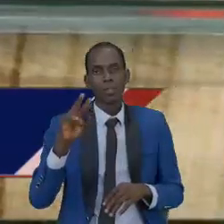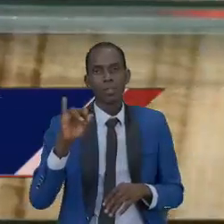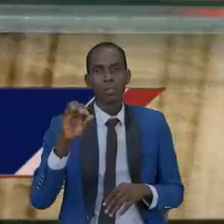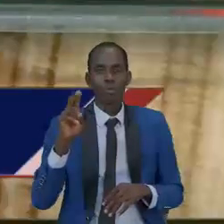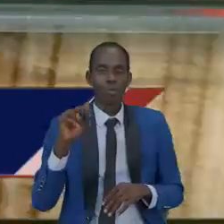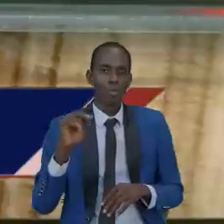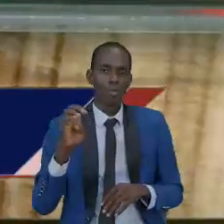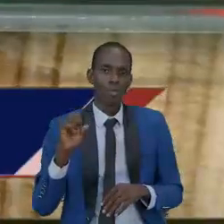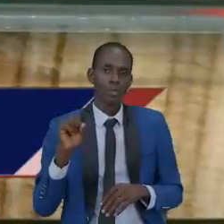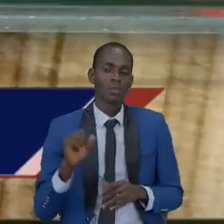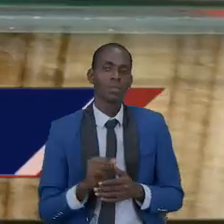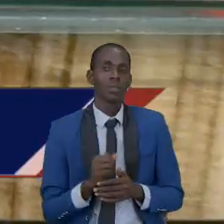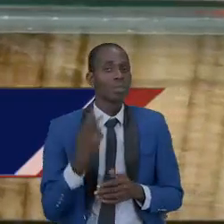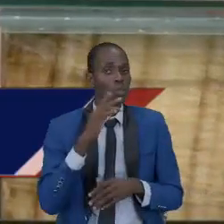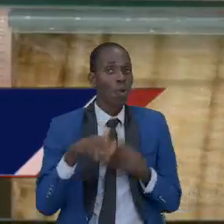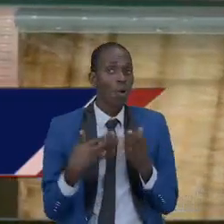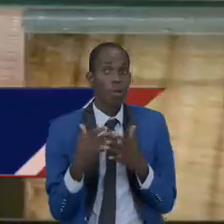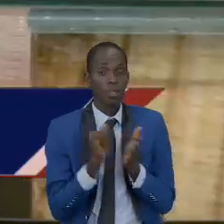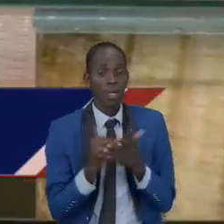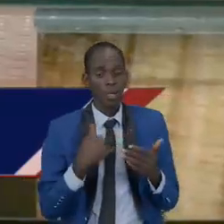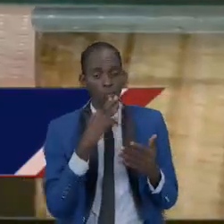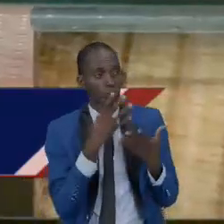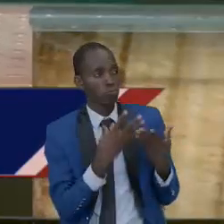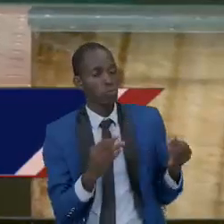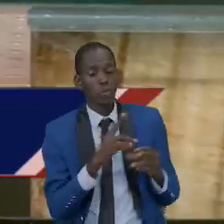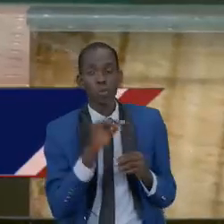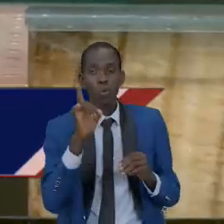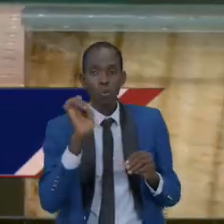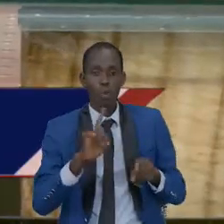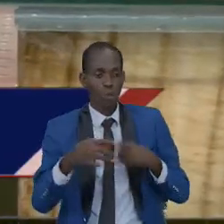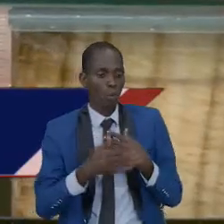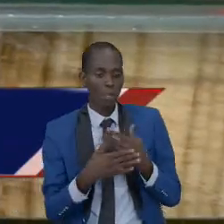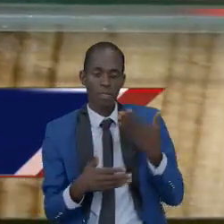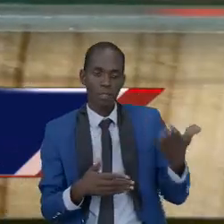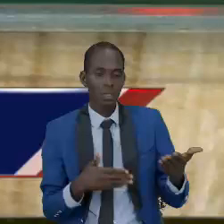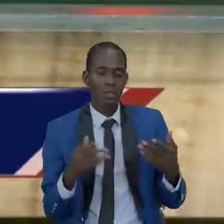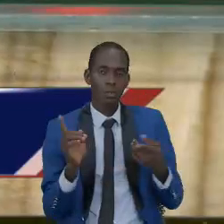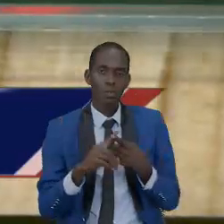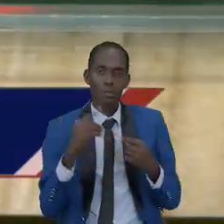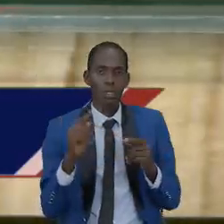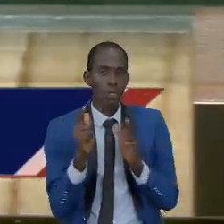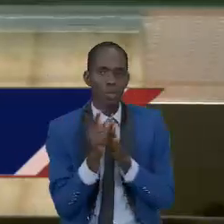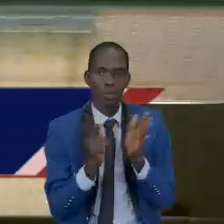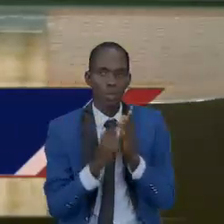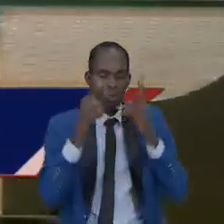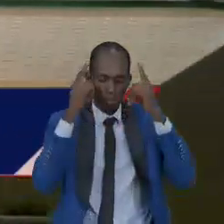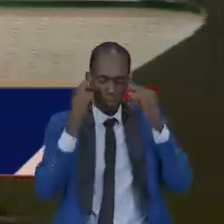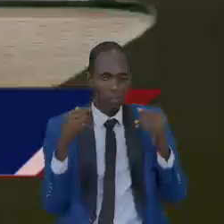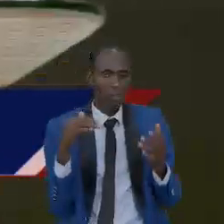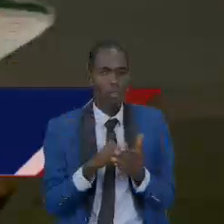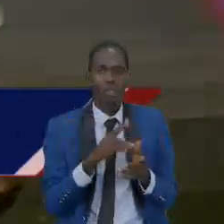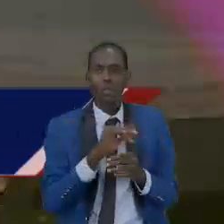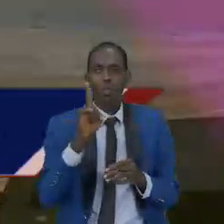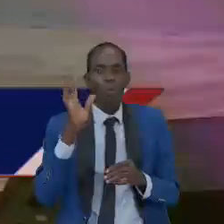been settled, no one should go back again to the law of Moses. No one should confuse anyone